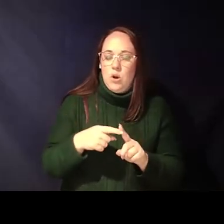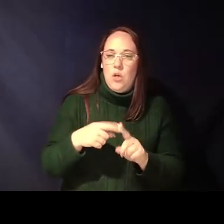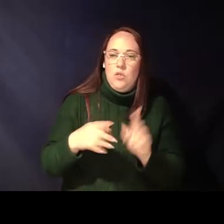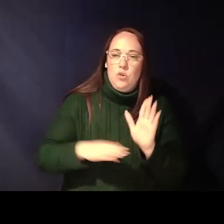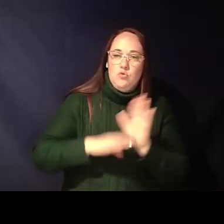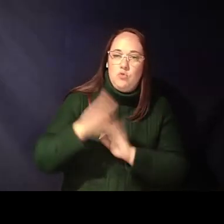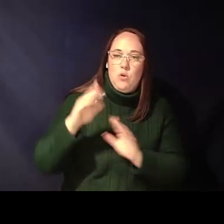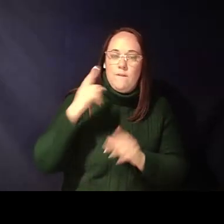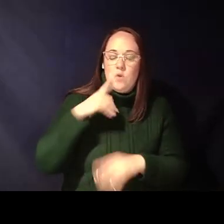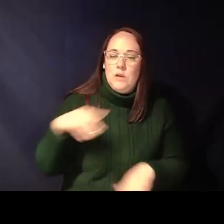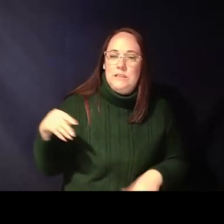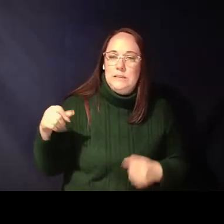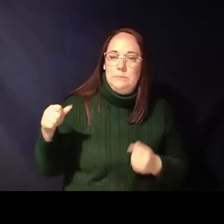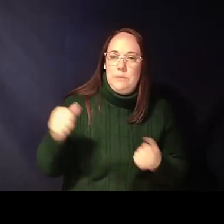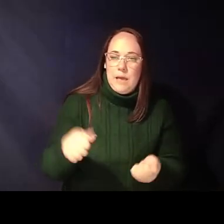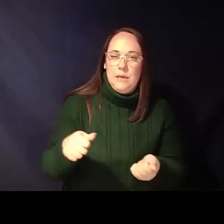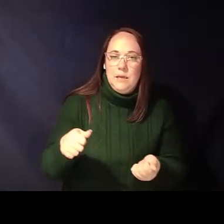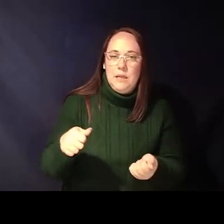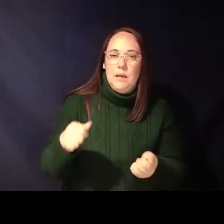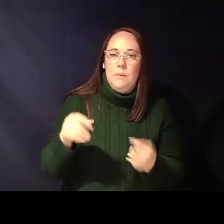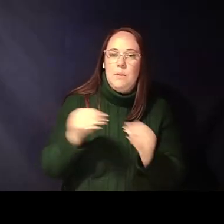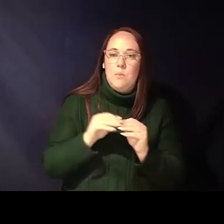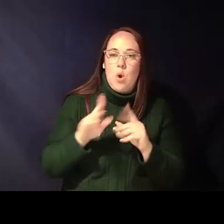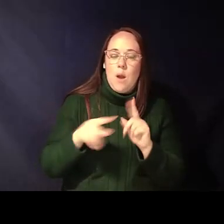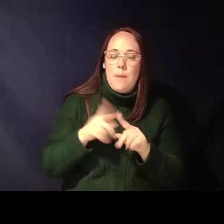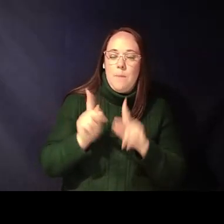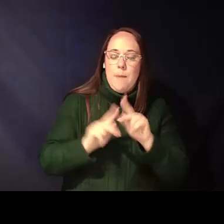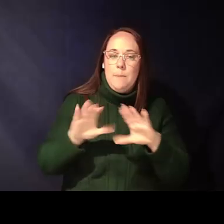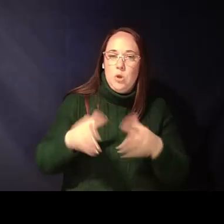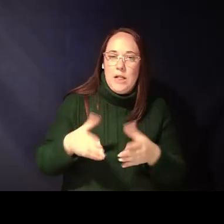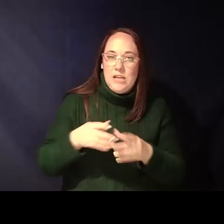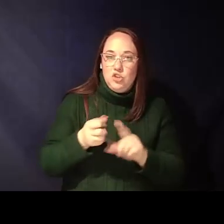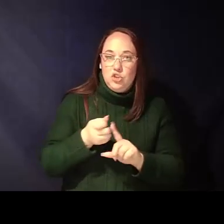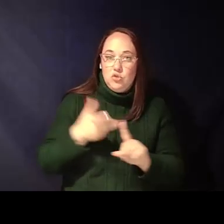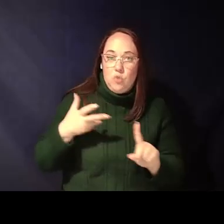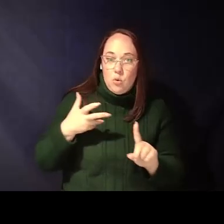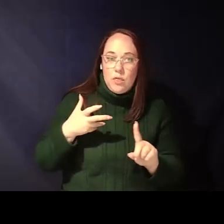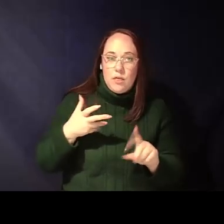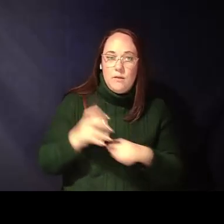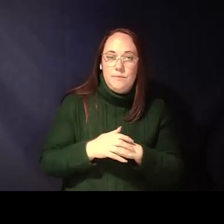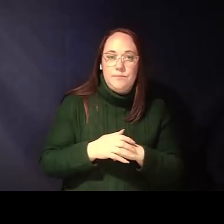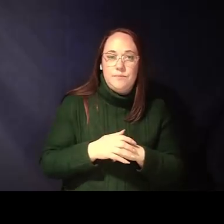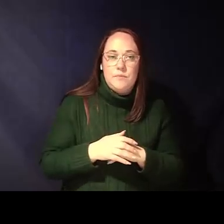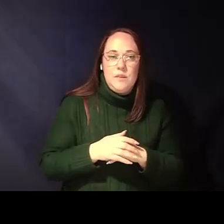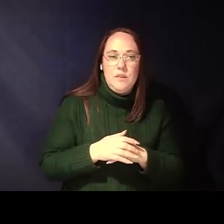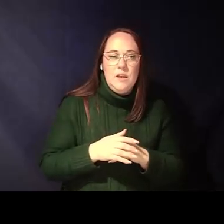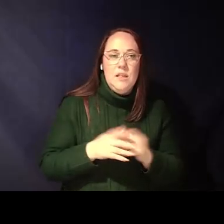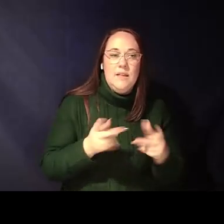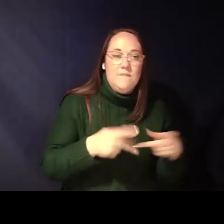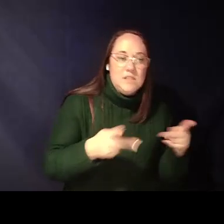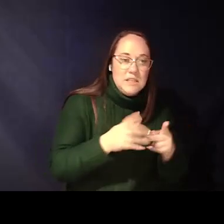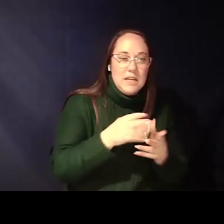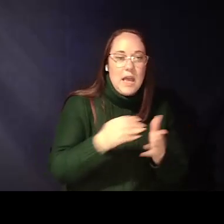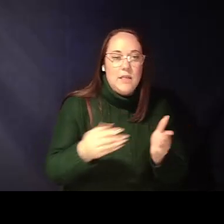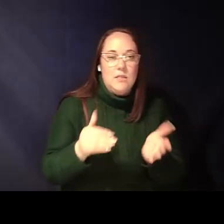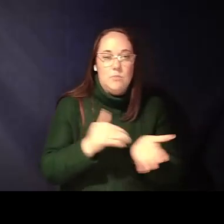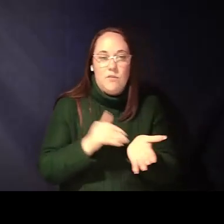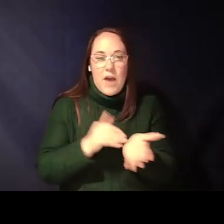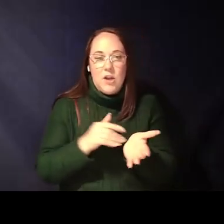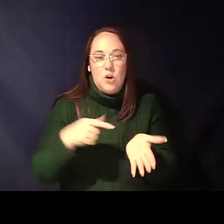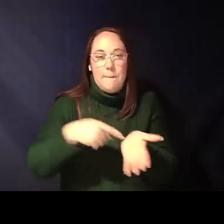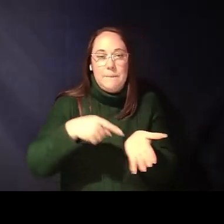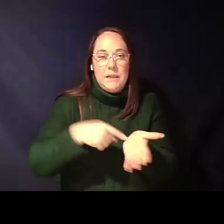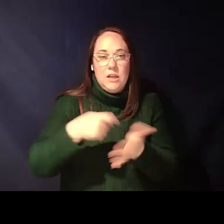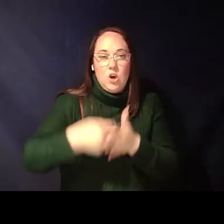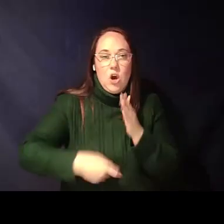in spending be more about population growth, the facility and the provider billing costs, and sent to Medicaid knowing they will get paid